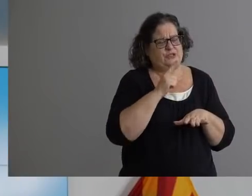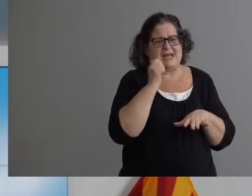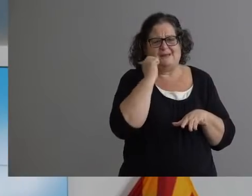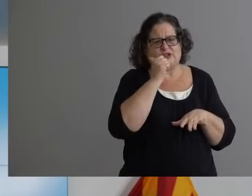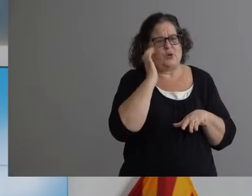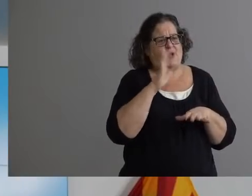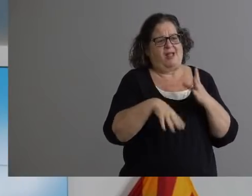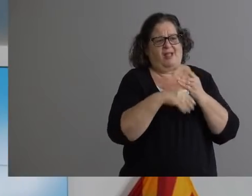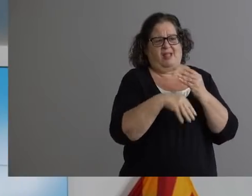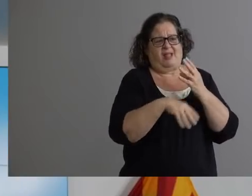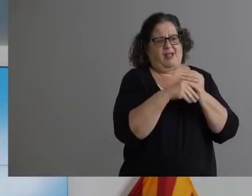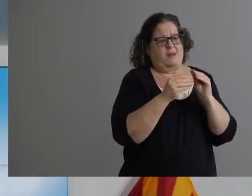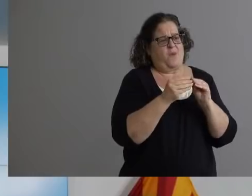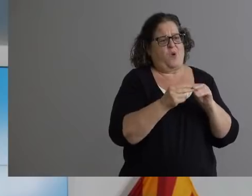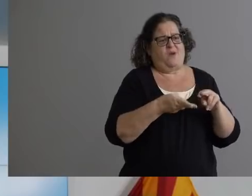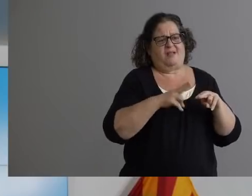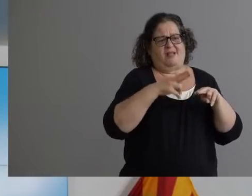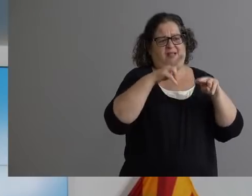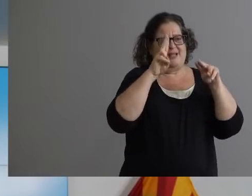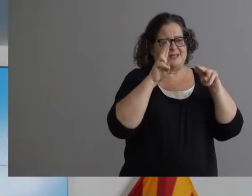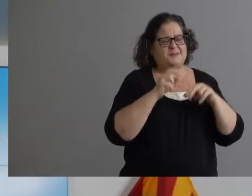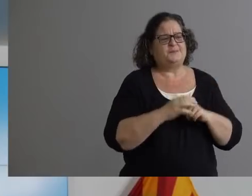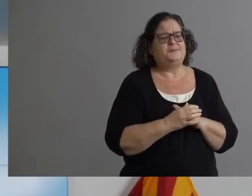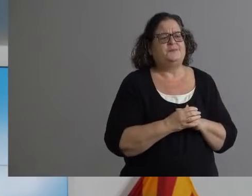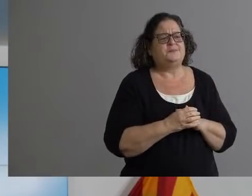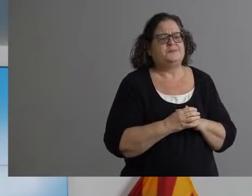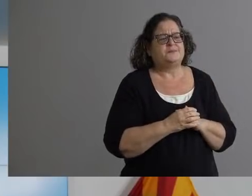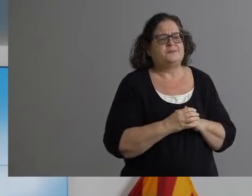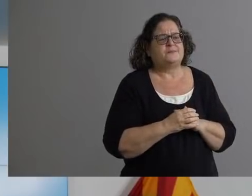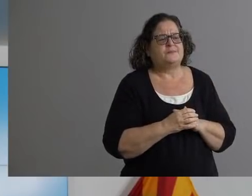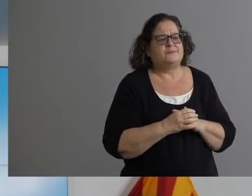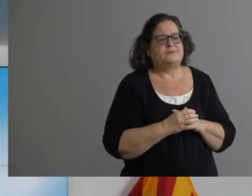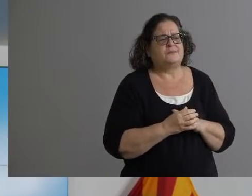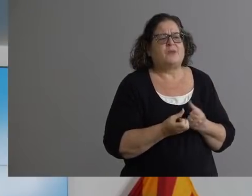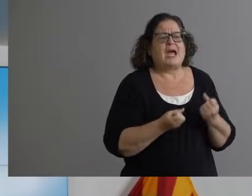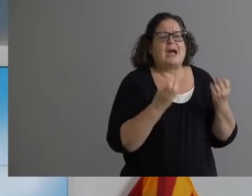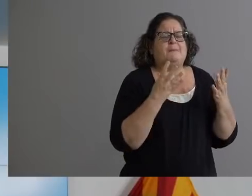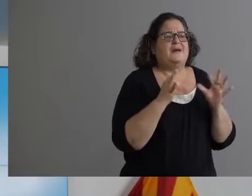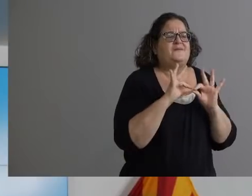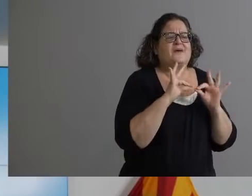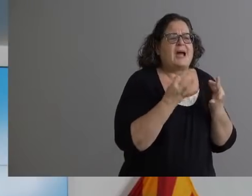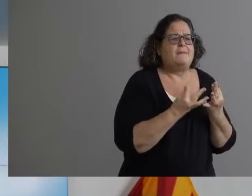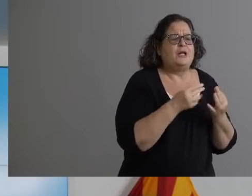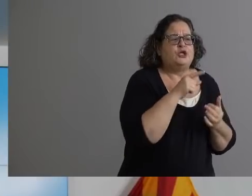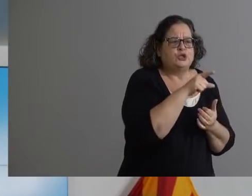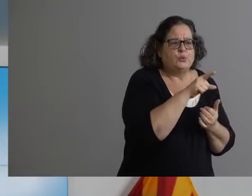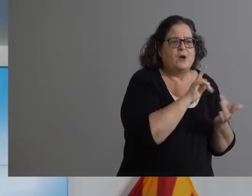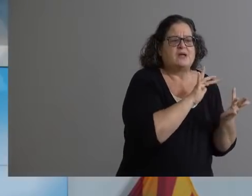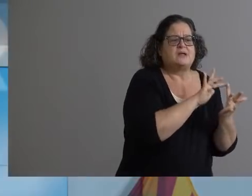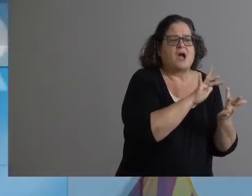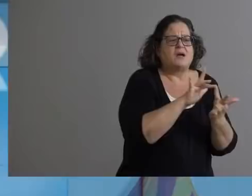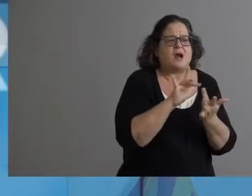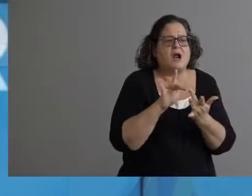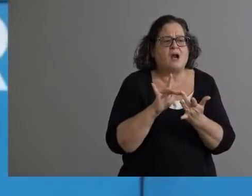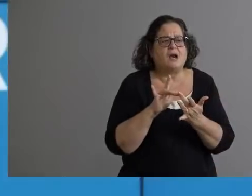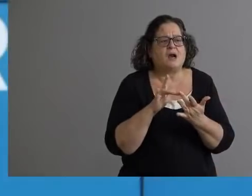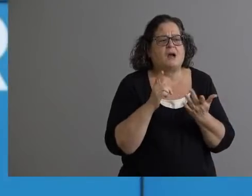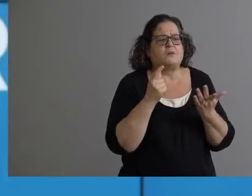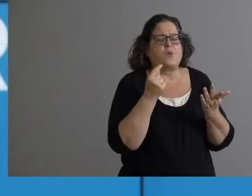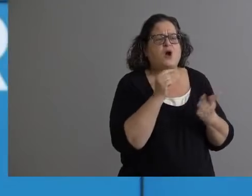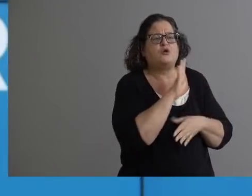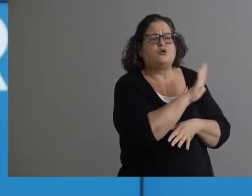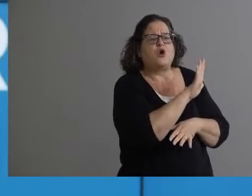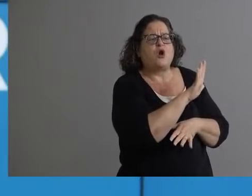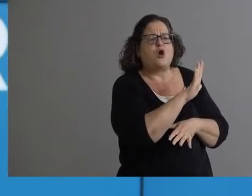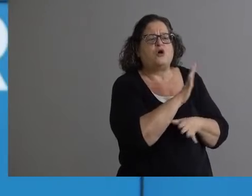us a sense of how many victims' families you've been in touch with and what those conversations are like? So the first